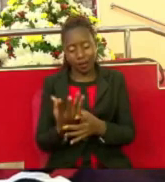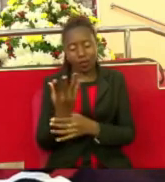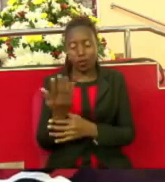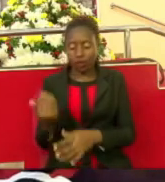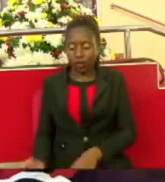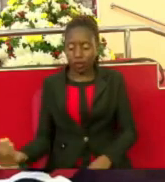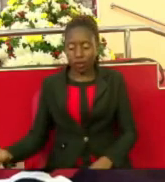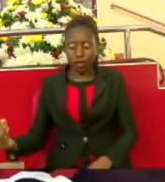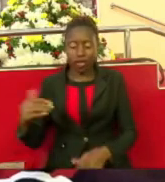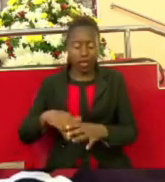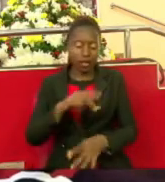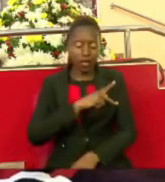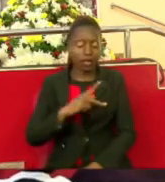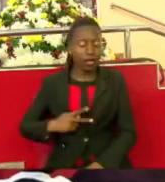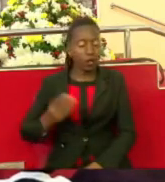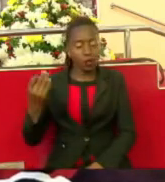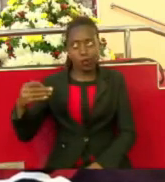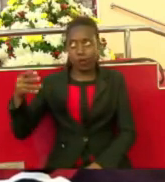It is him who ran away from the home.